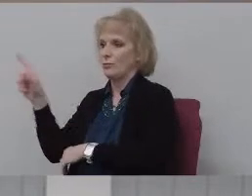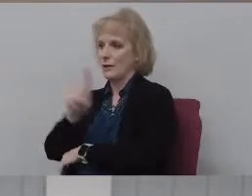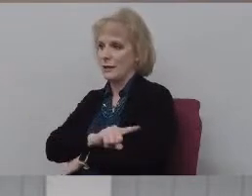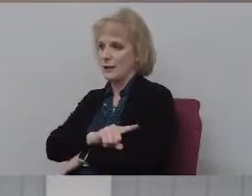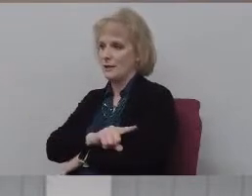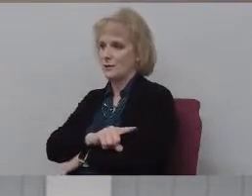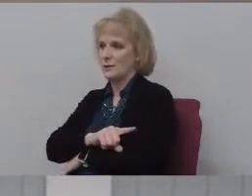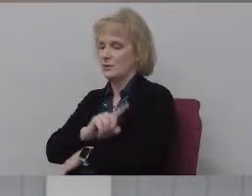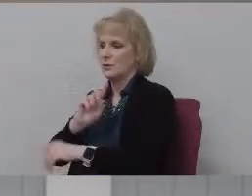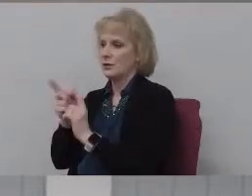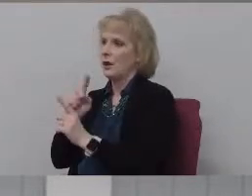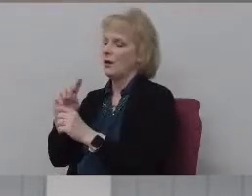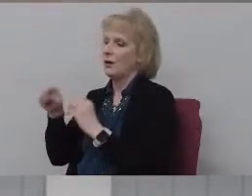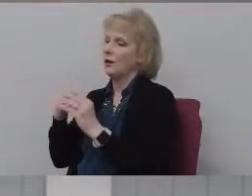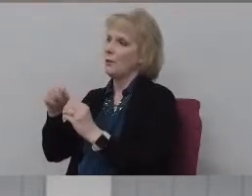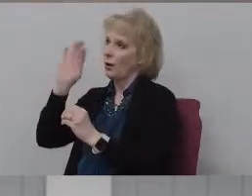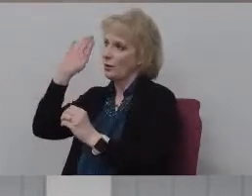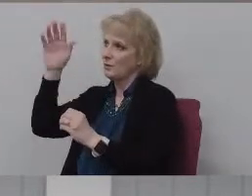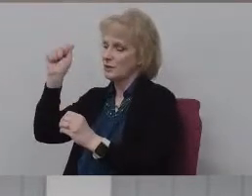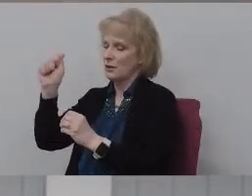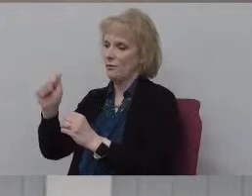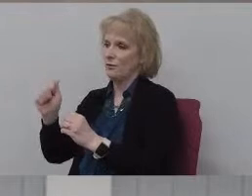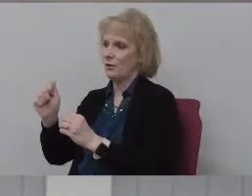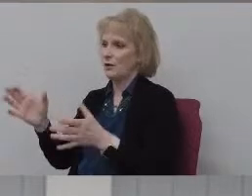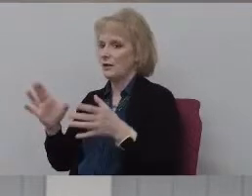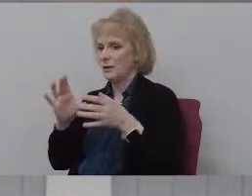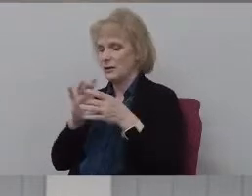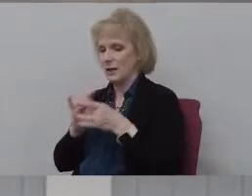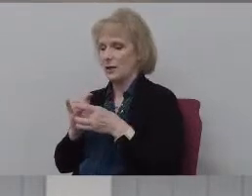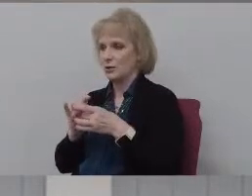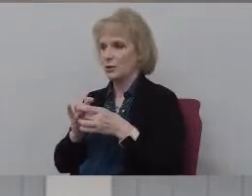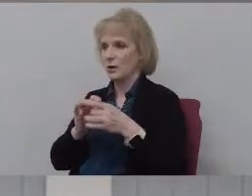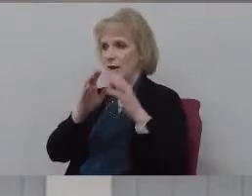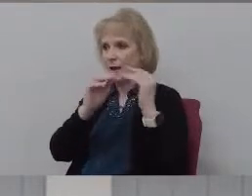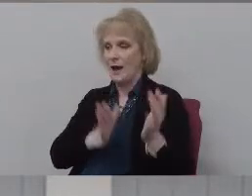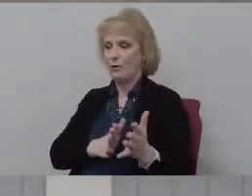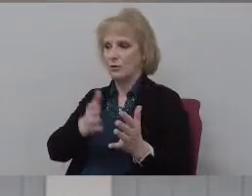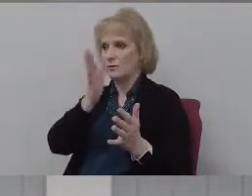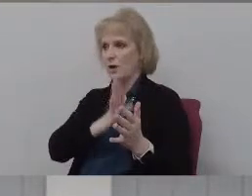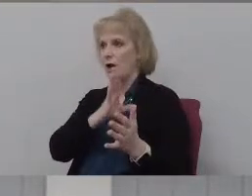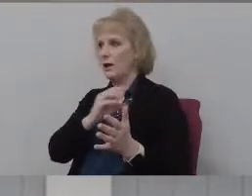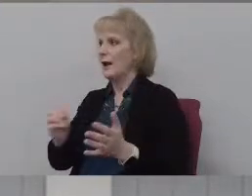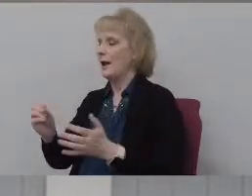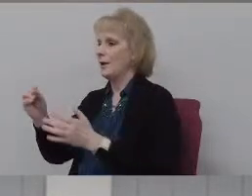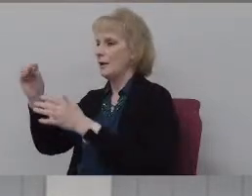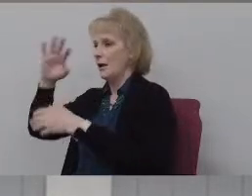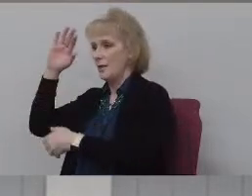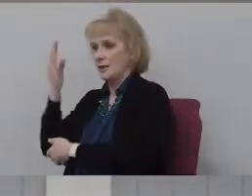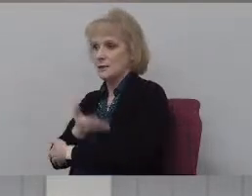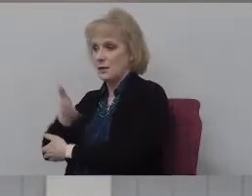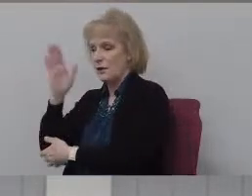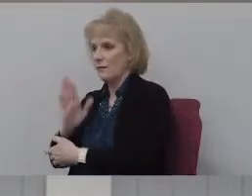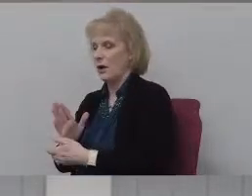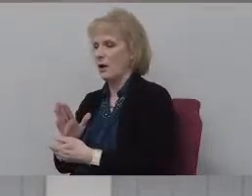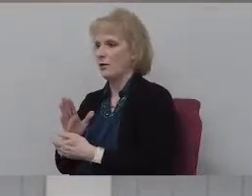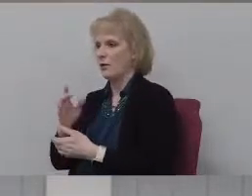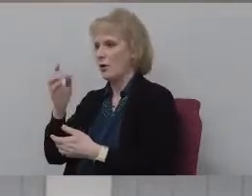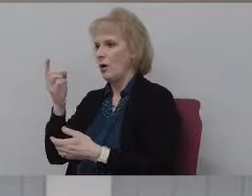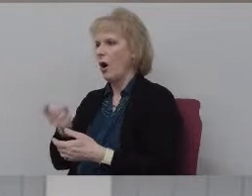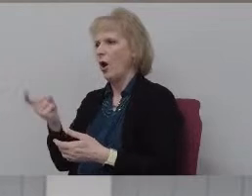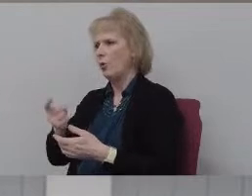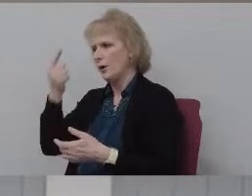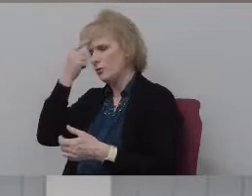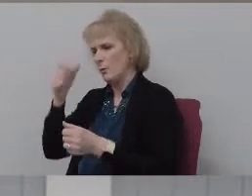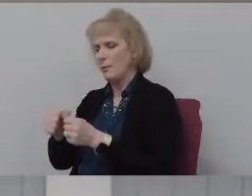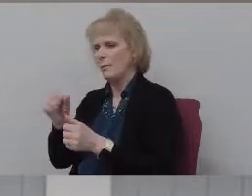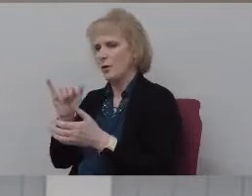There's a connection between the house of God and the Son of God. I want you to always remember that. There is a connection